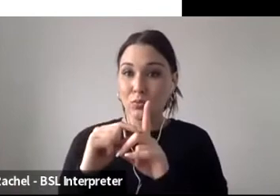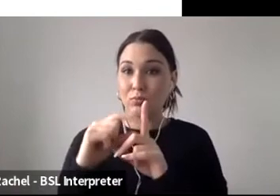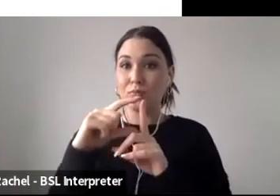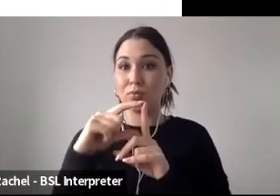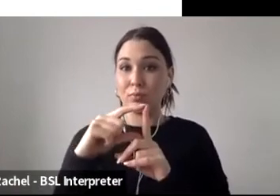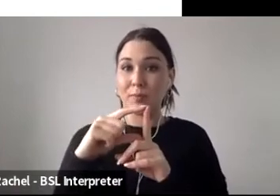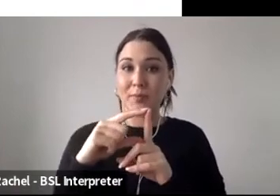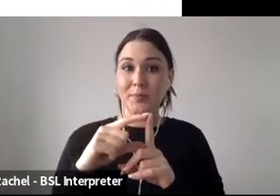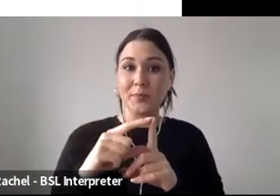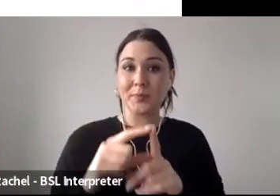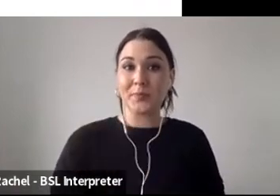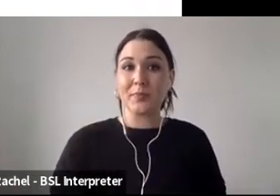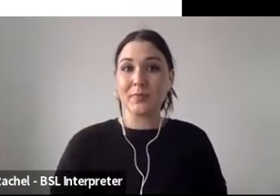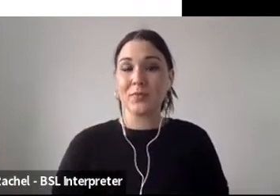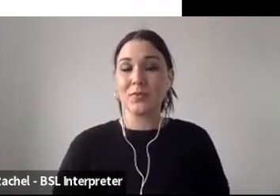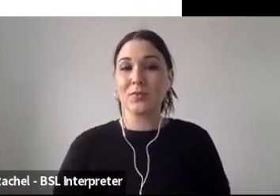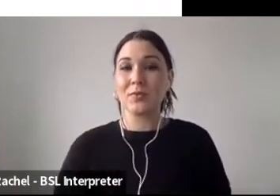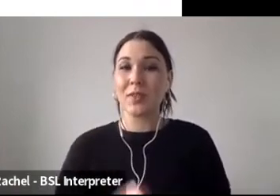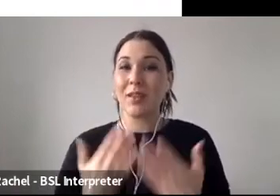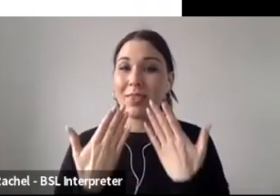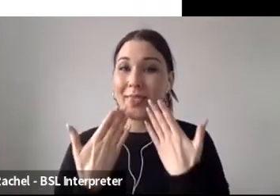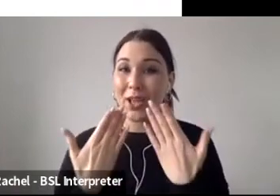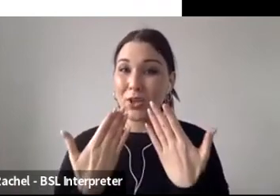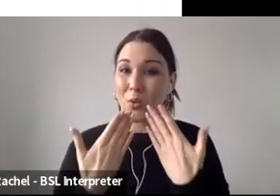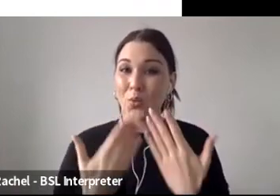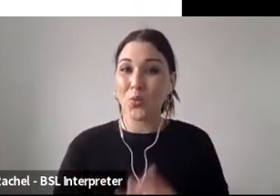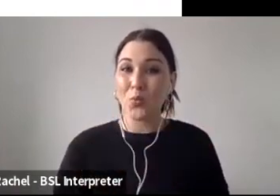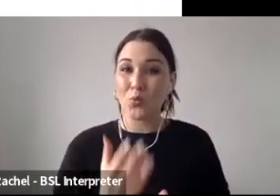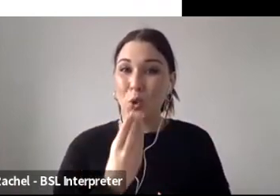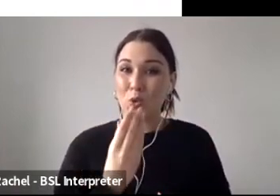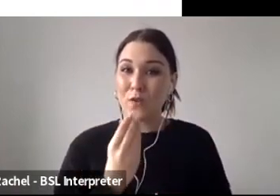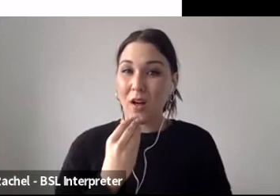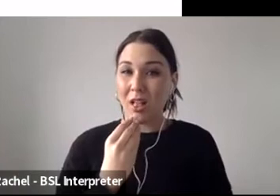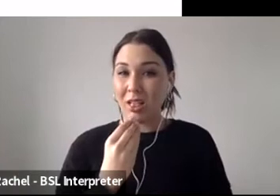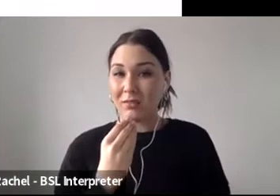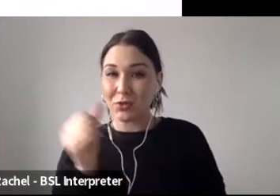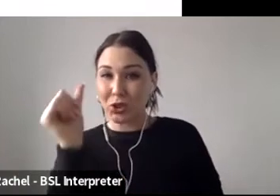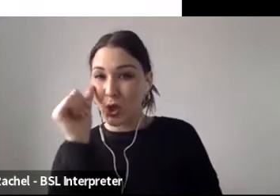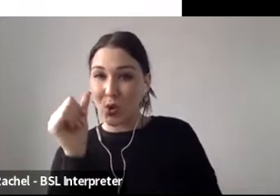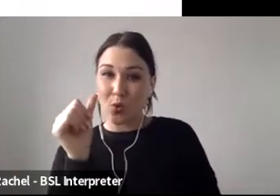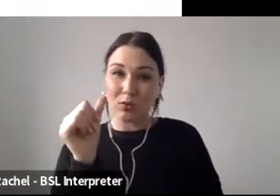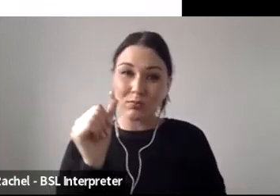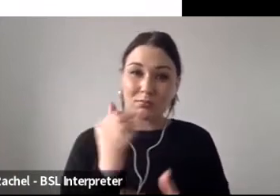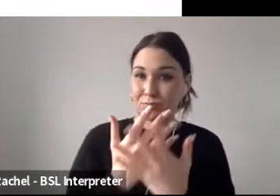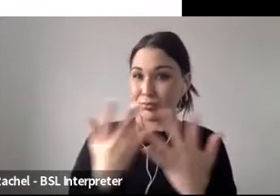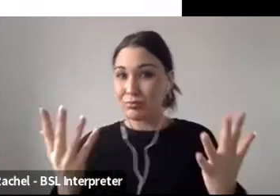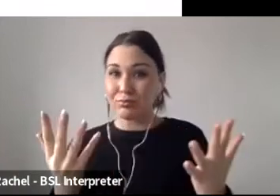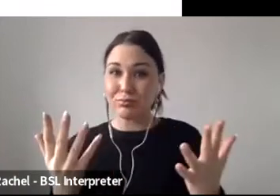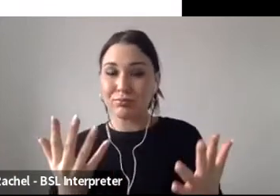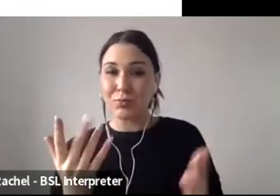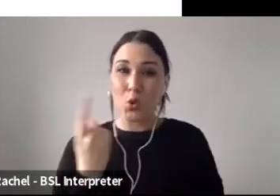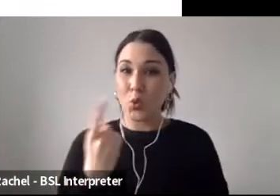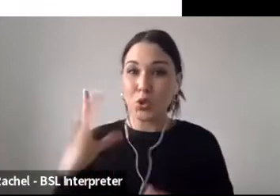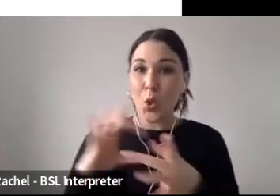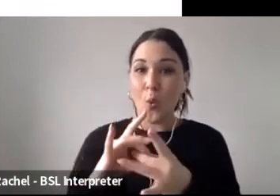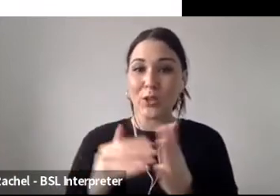d. So thank you. It's just useful to gauge the experience of people